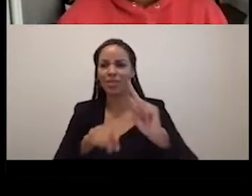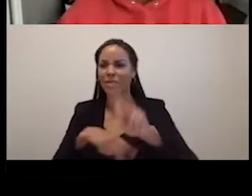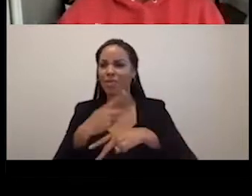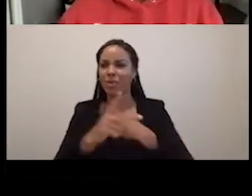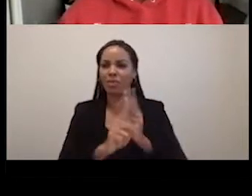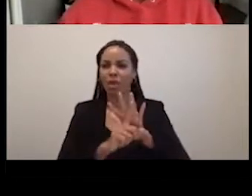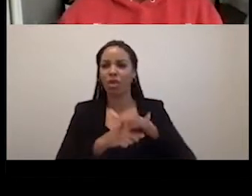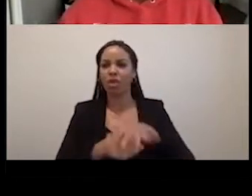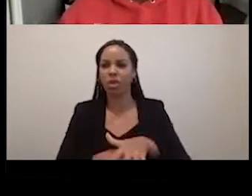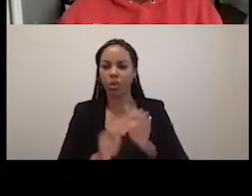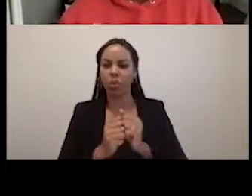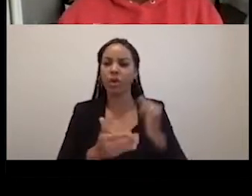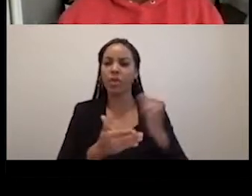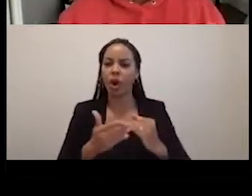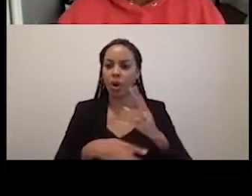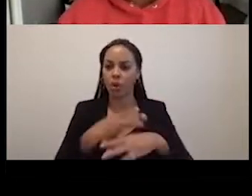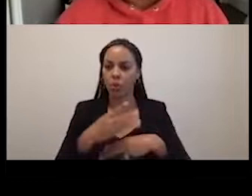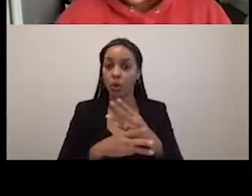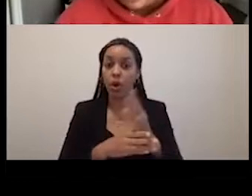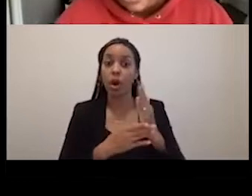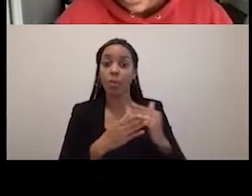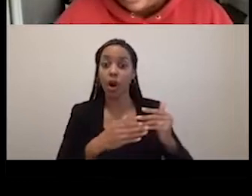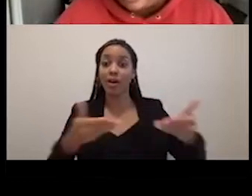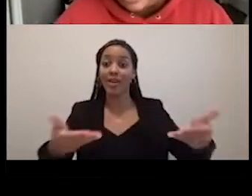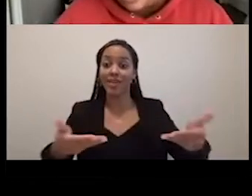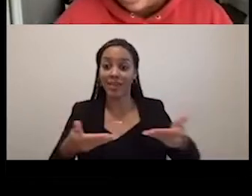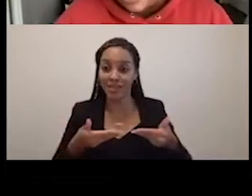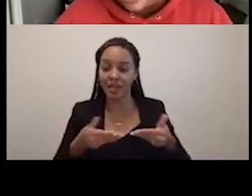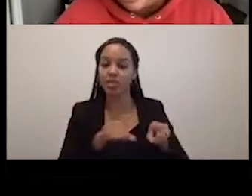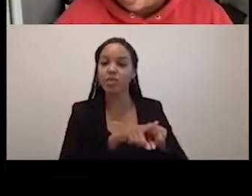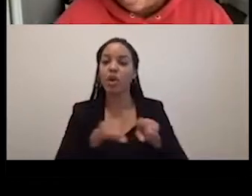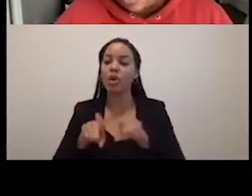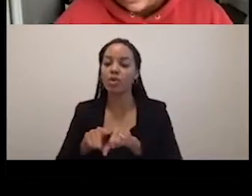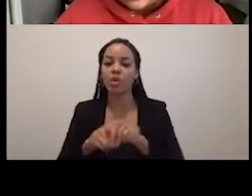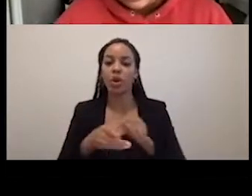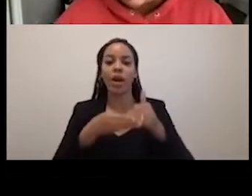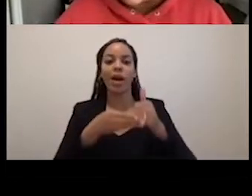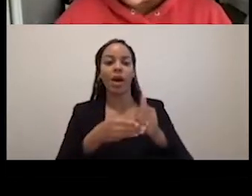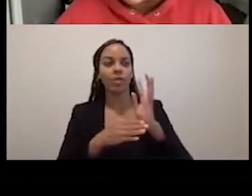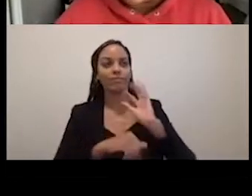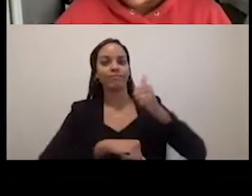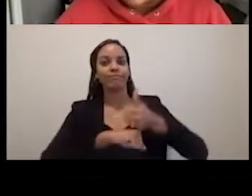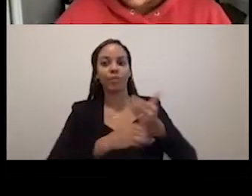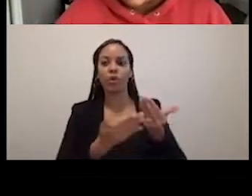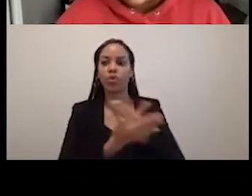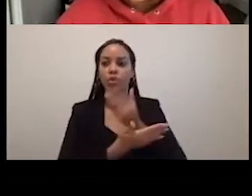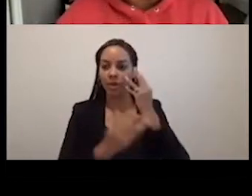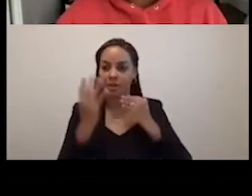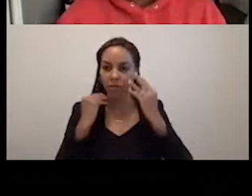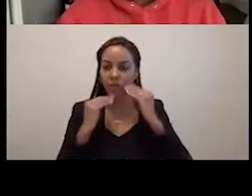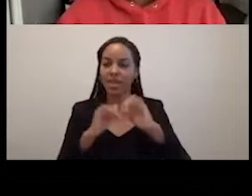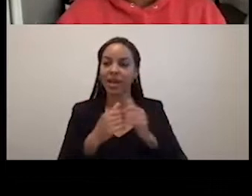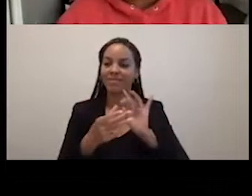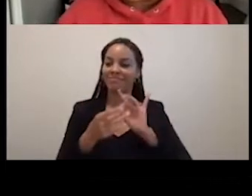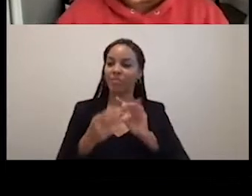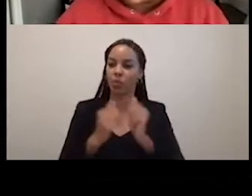part of the invitation is also creating a new experience for connecting with artists. So we